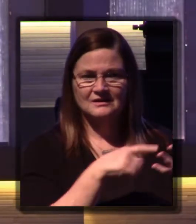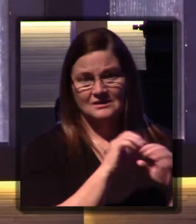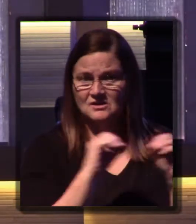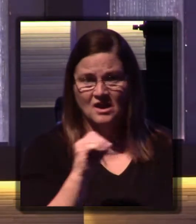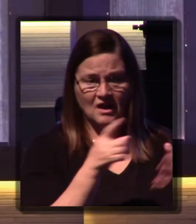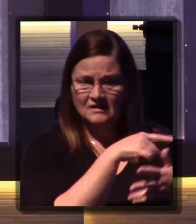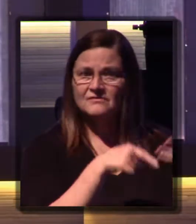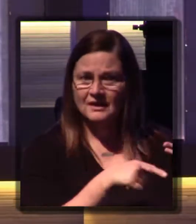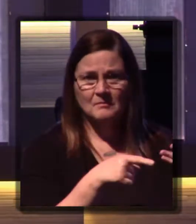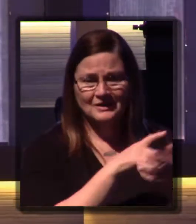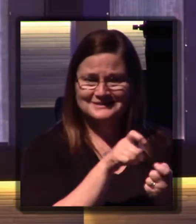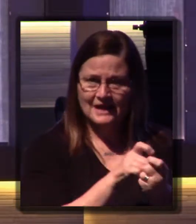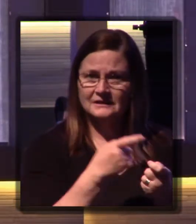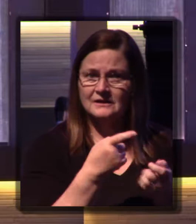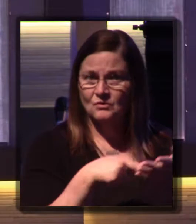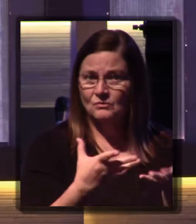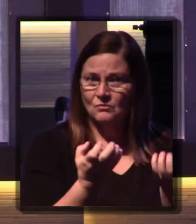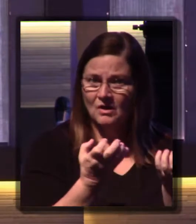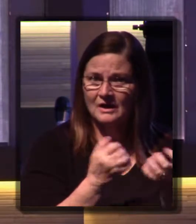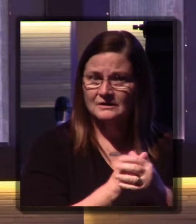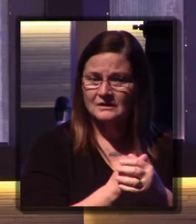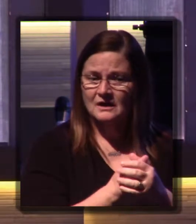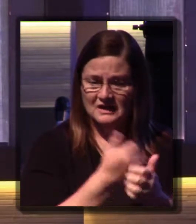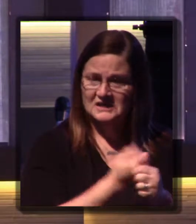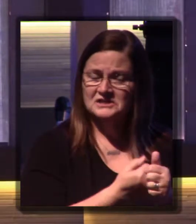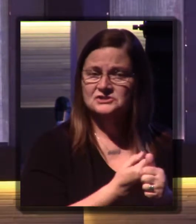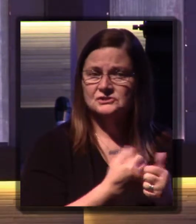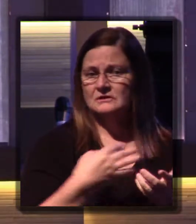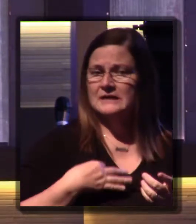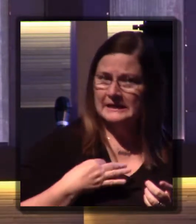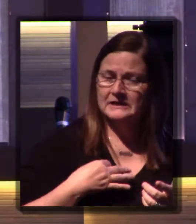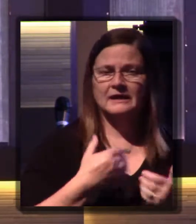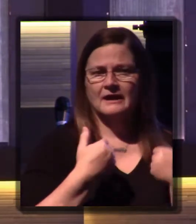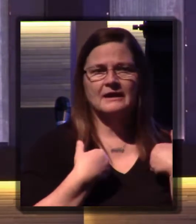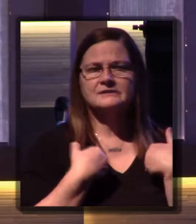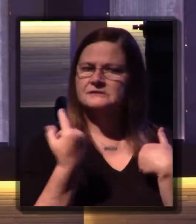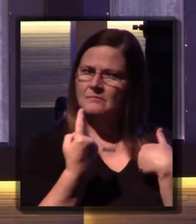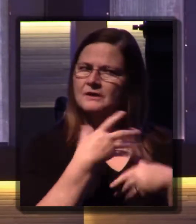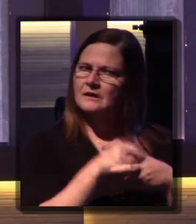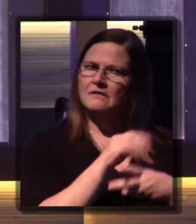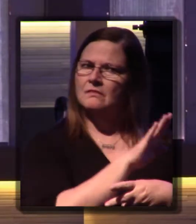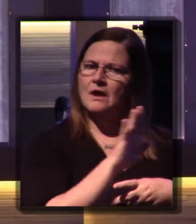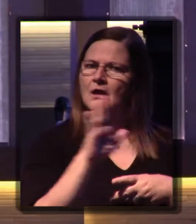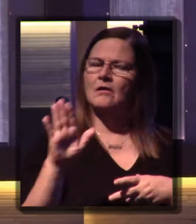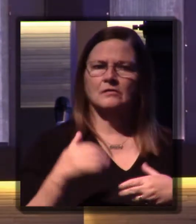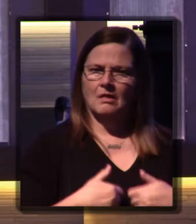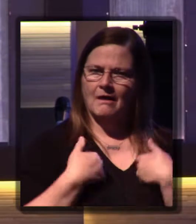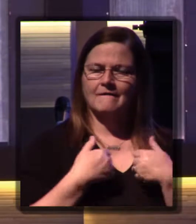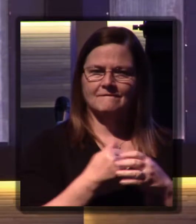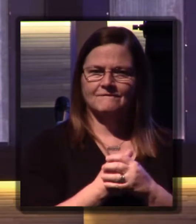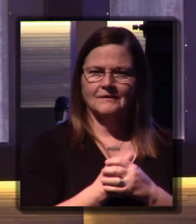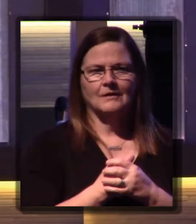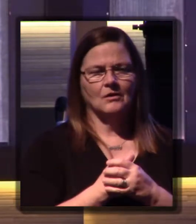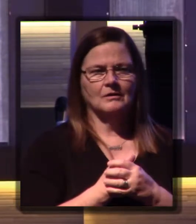in a candidate. Isn't that true? Every one of the candidates has something in his or her life and something in his or her